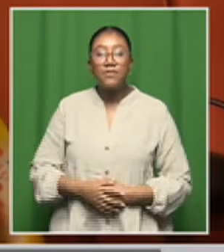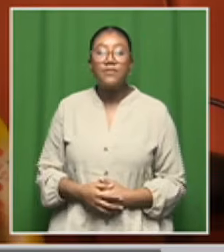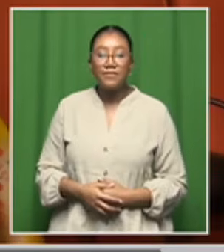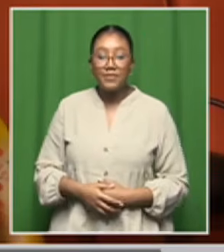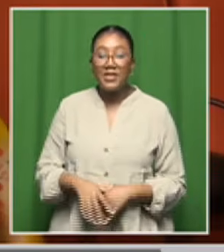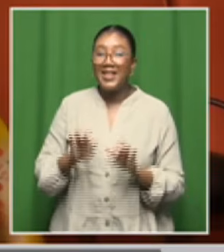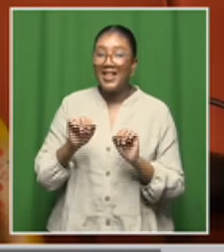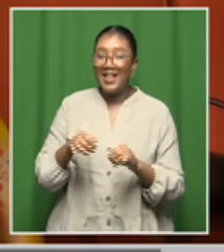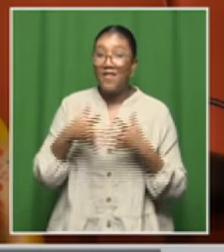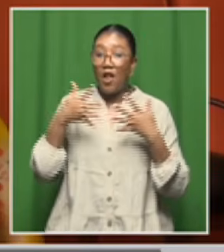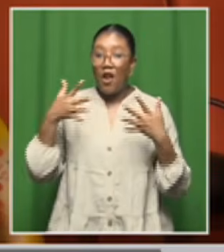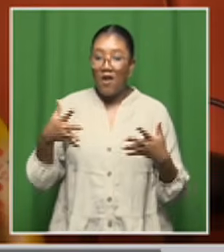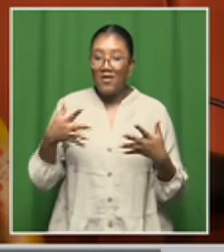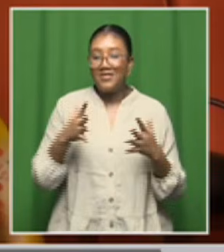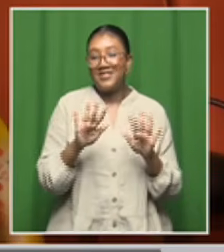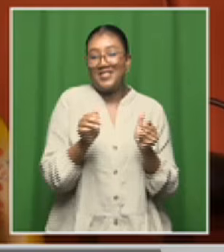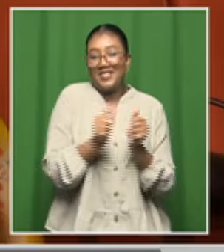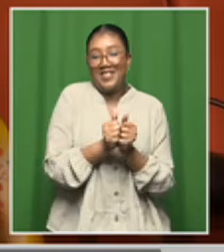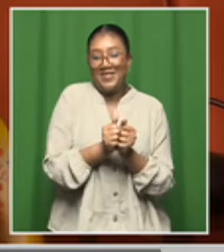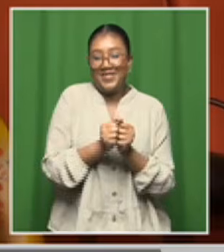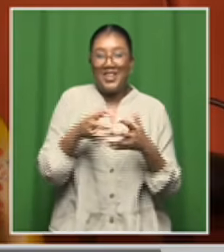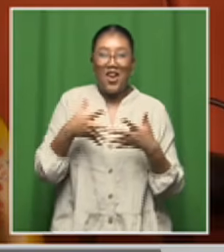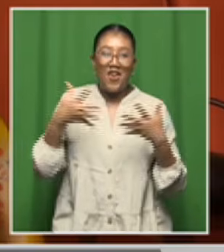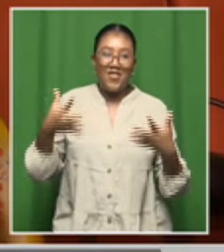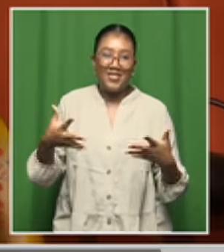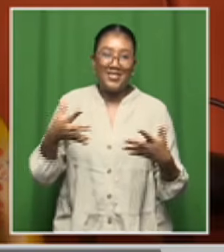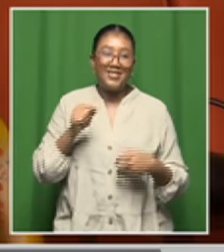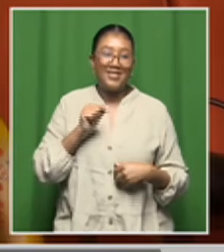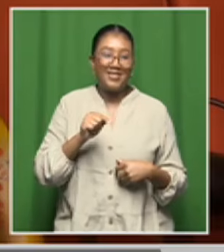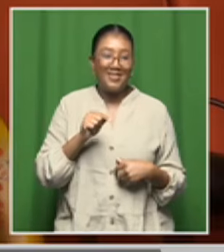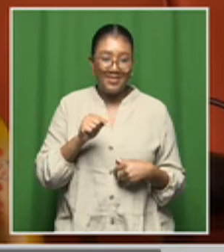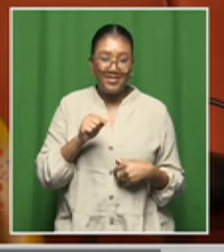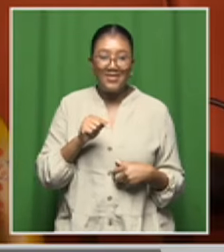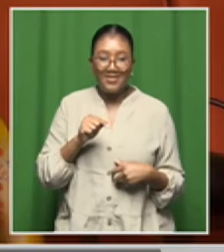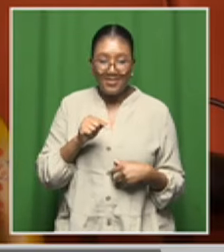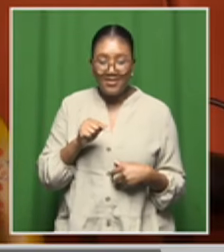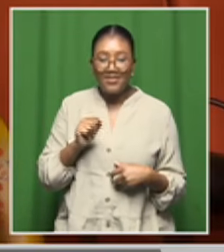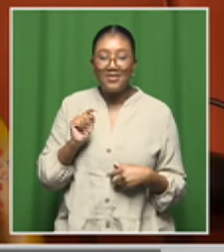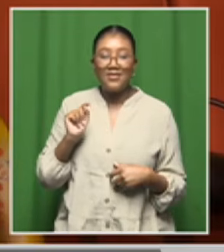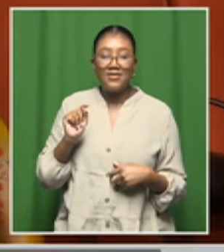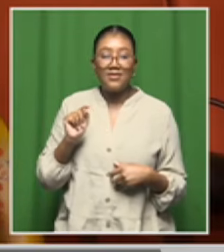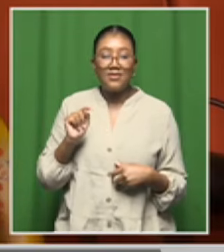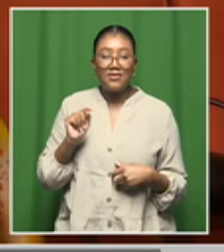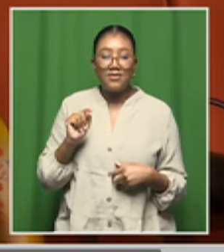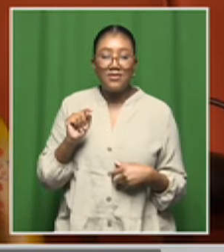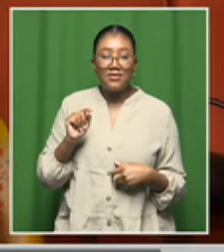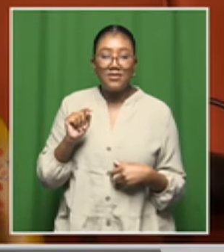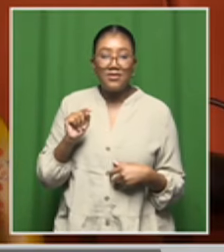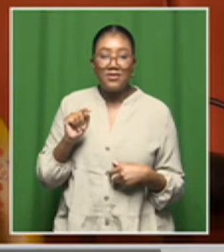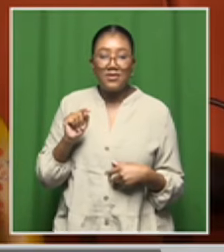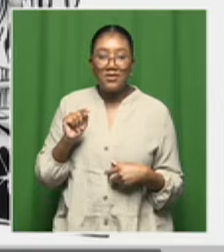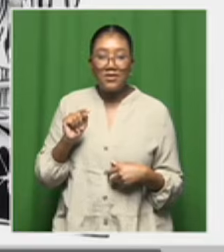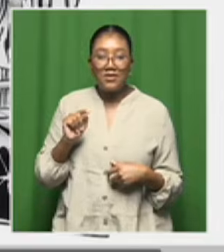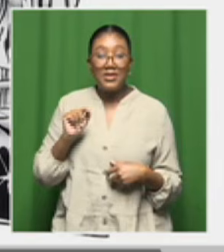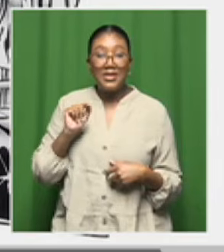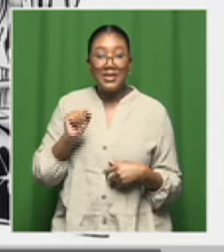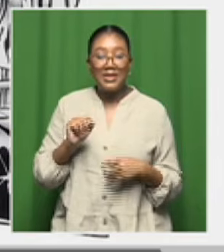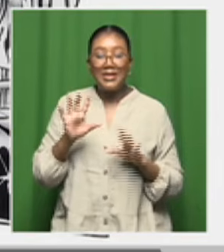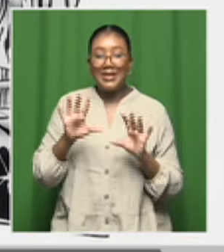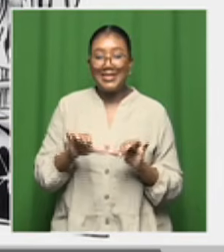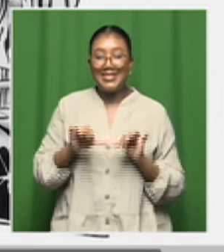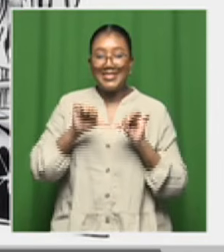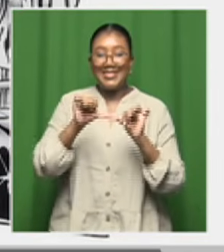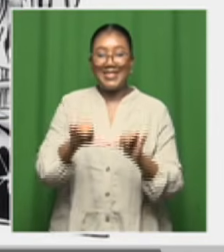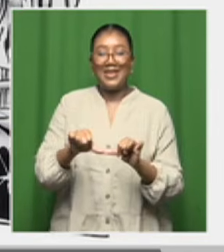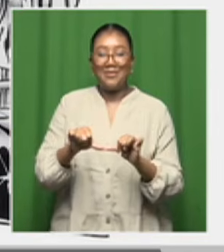this? Lots of collaborations coming up. But just to get back to your point, the sustainability of